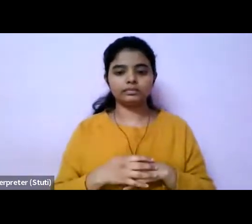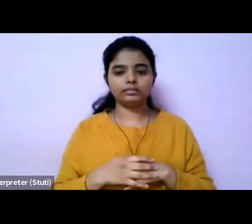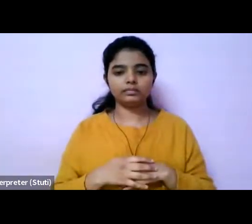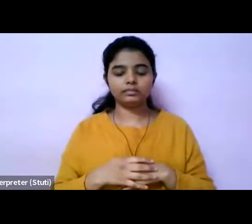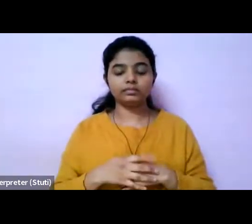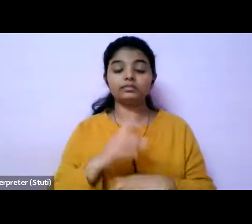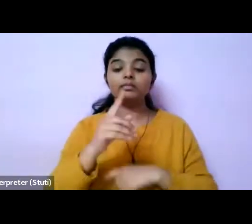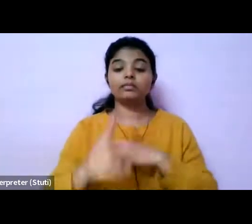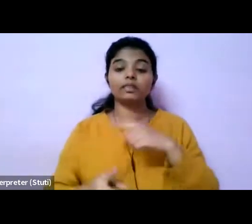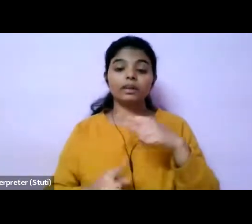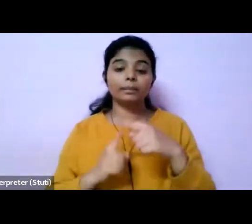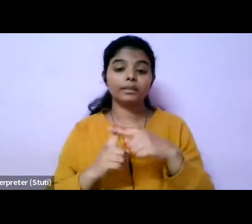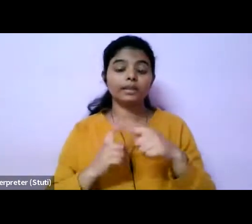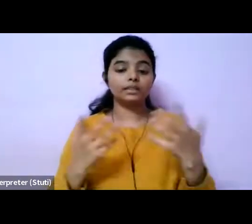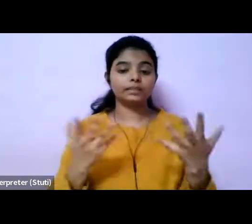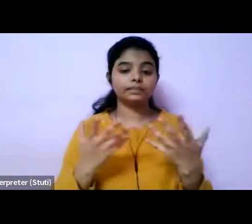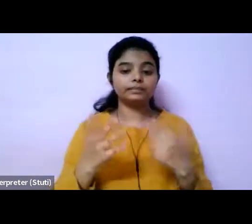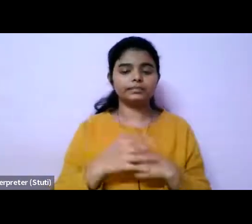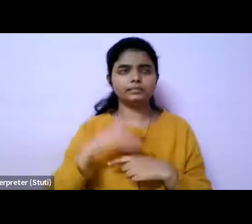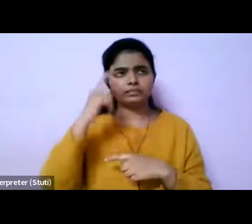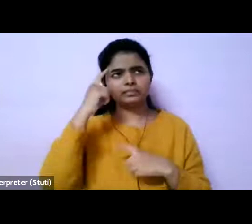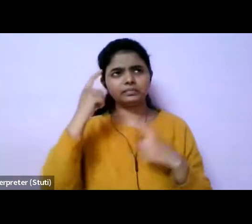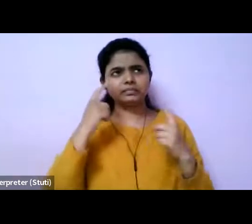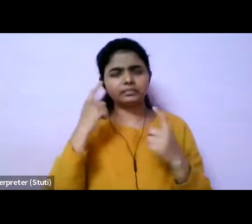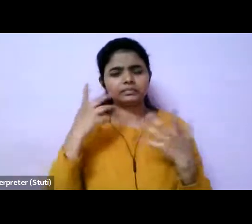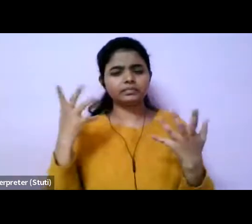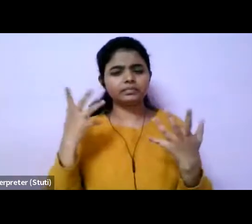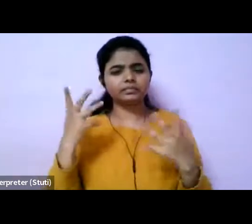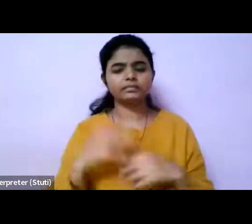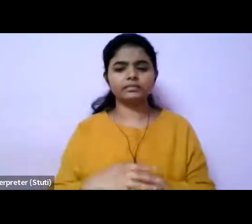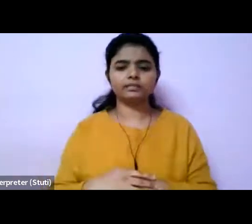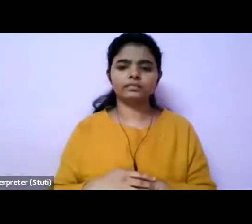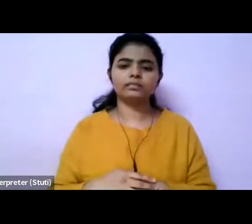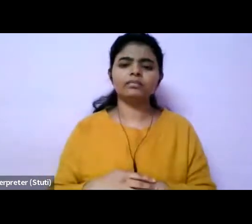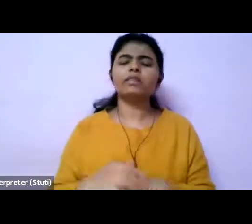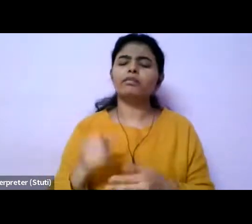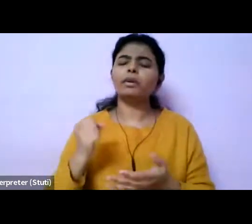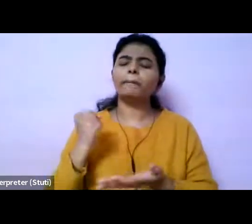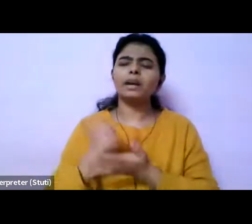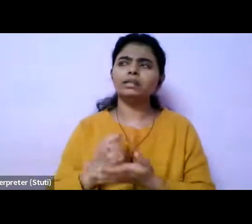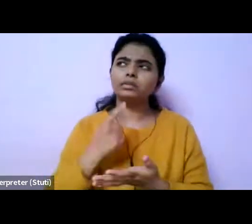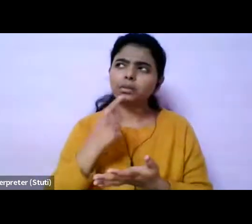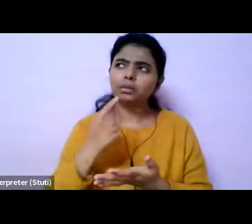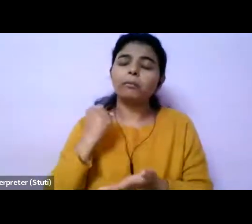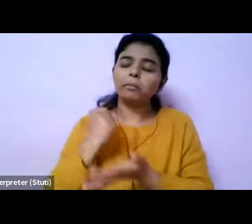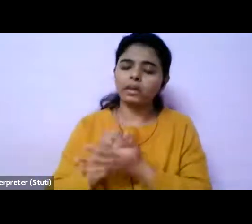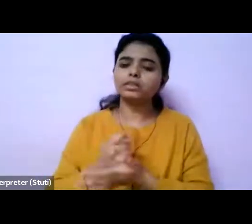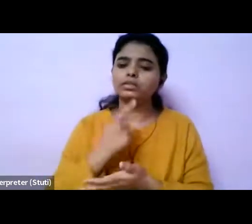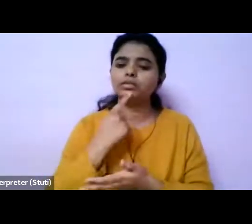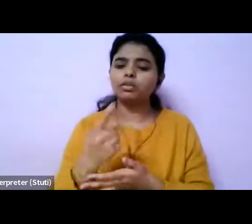And also, I think we are also talking, we should be talking, we haven't,